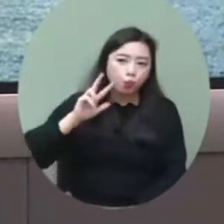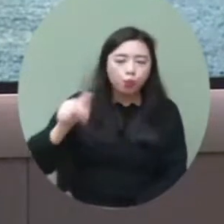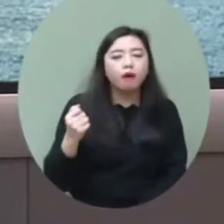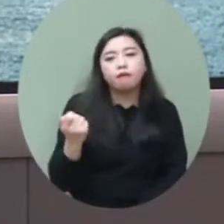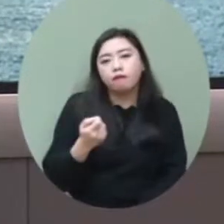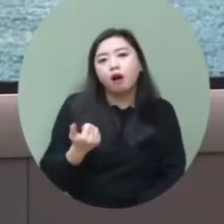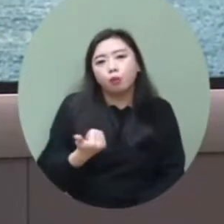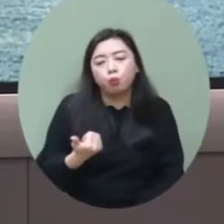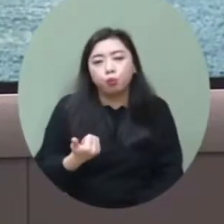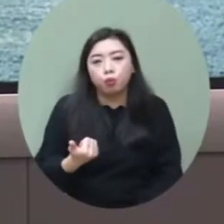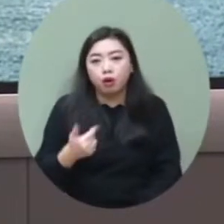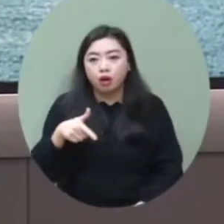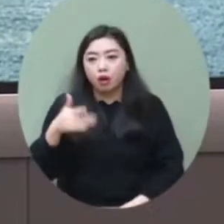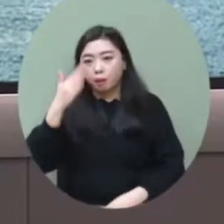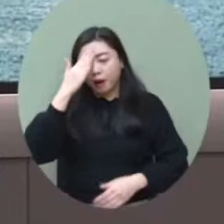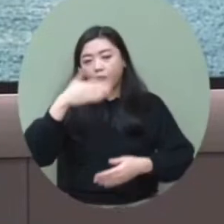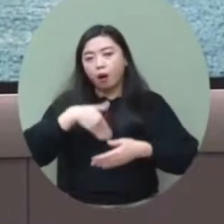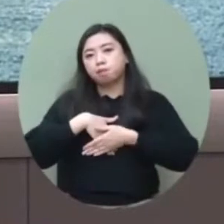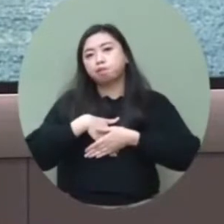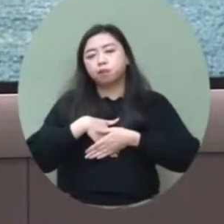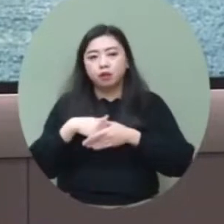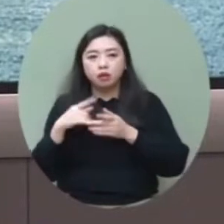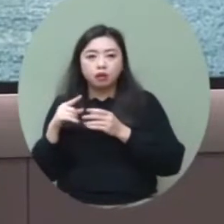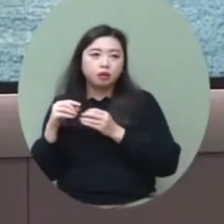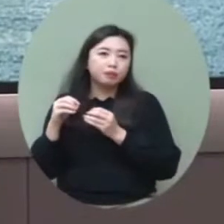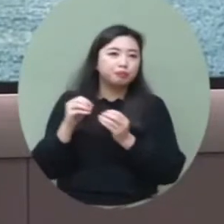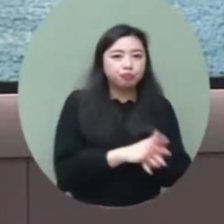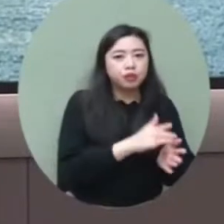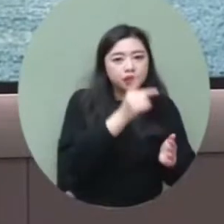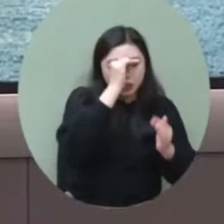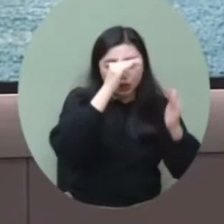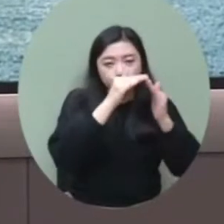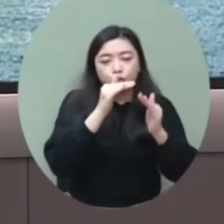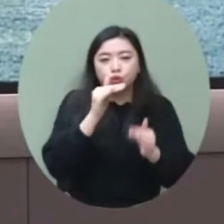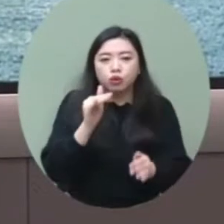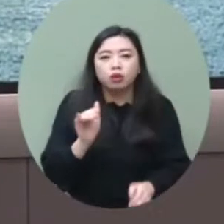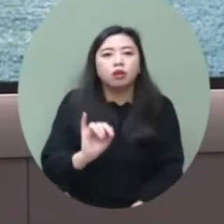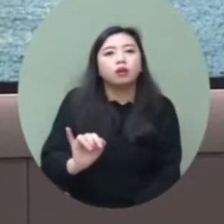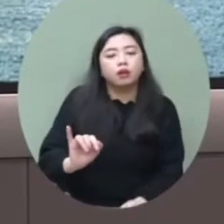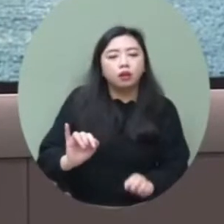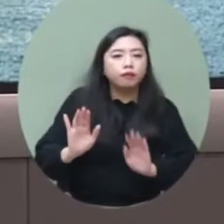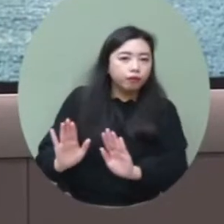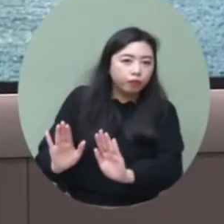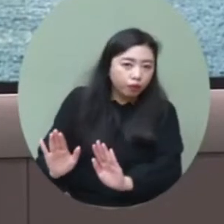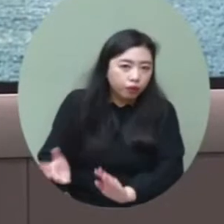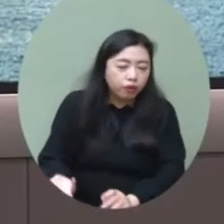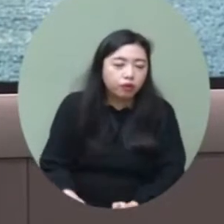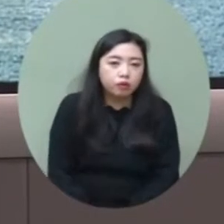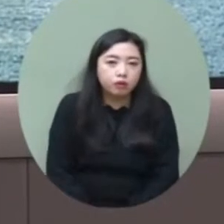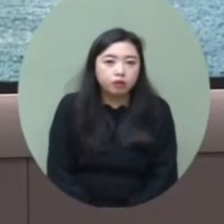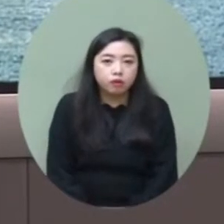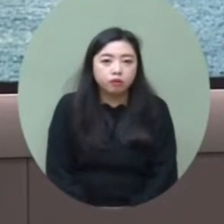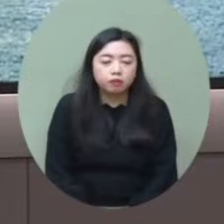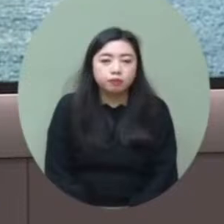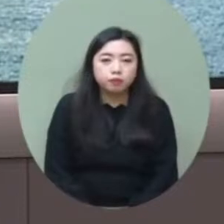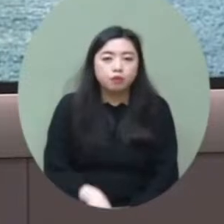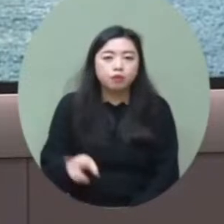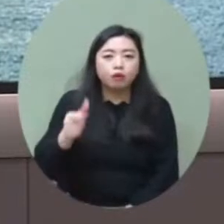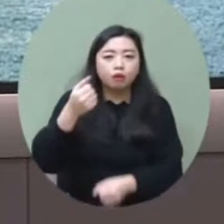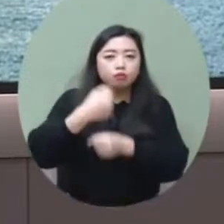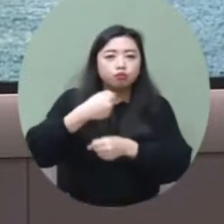in the community, we will be able to single them out quickly so that the hospitals are safe.